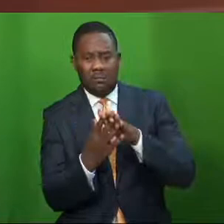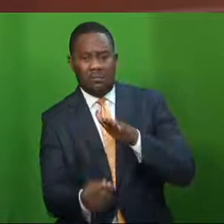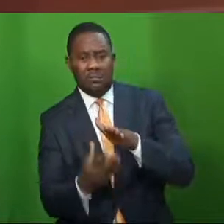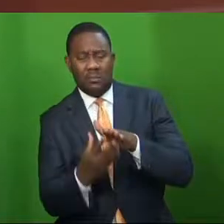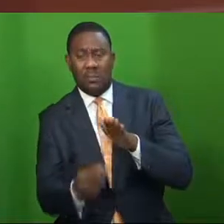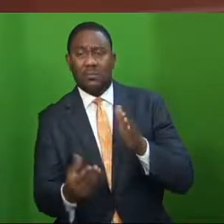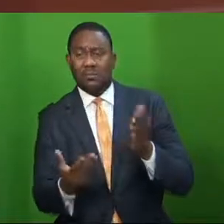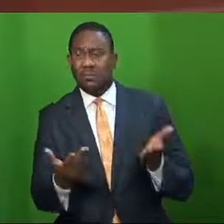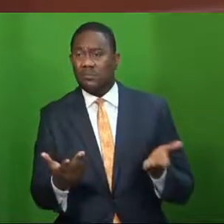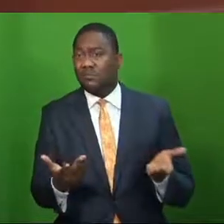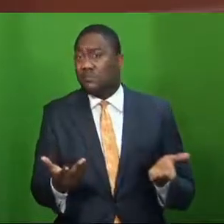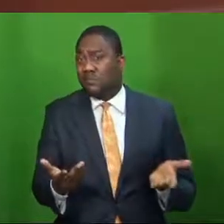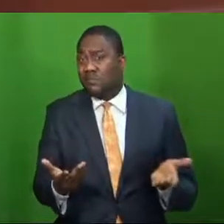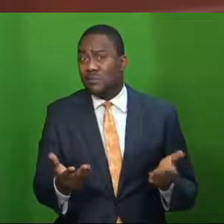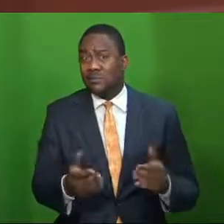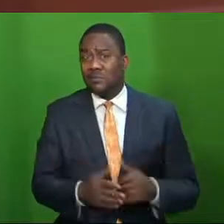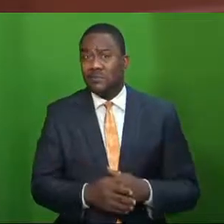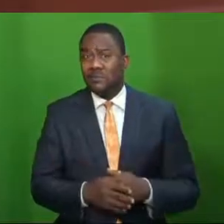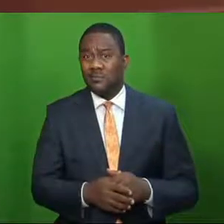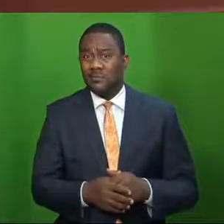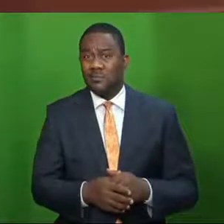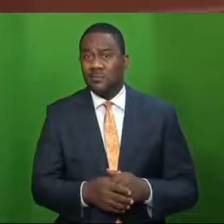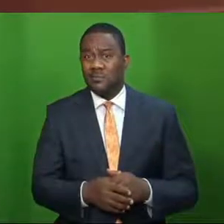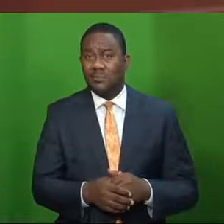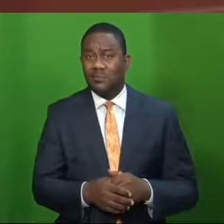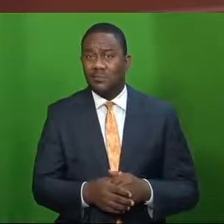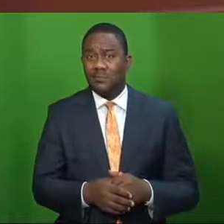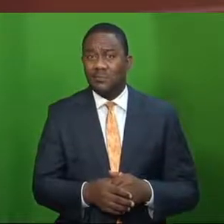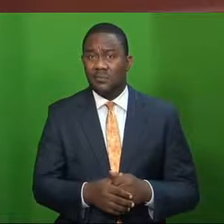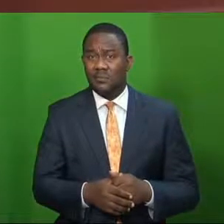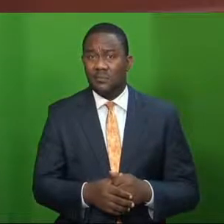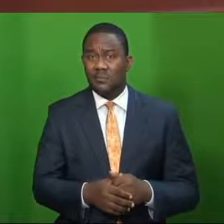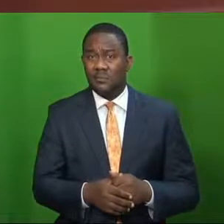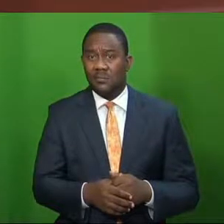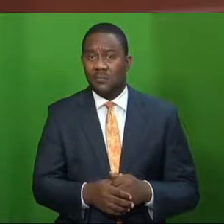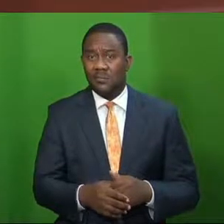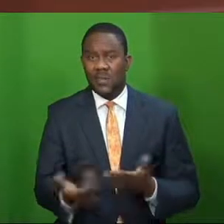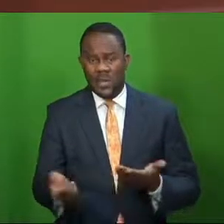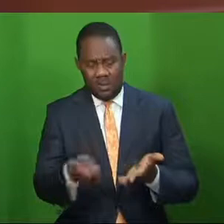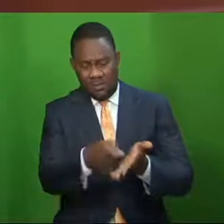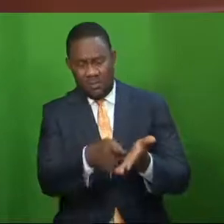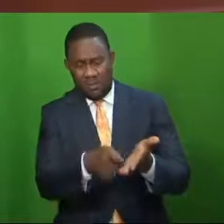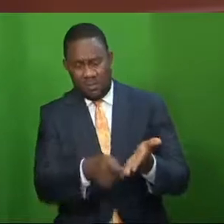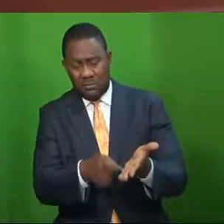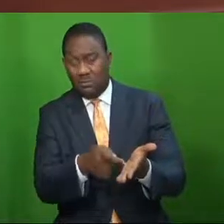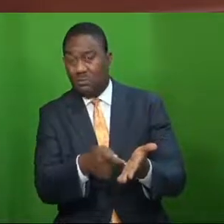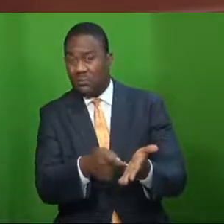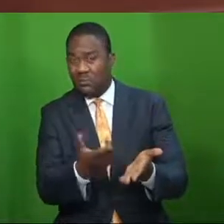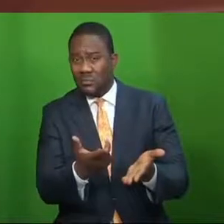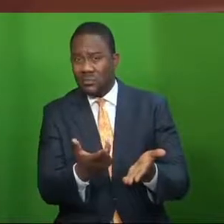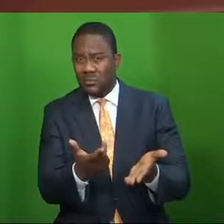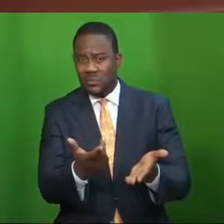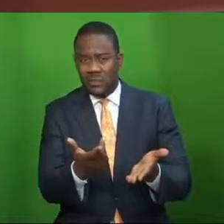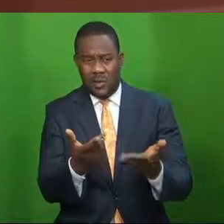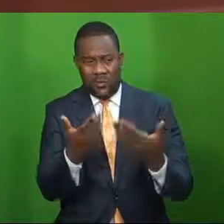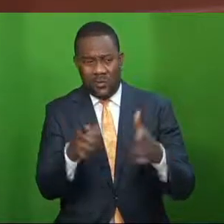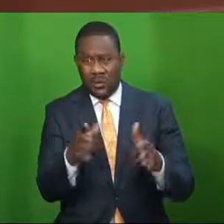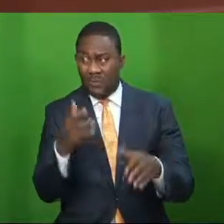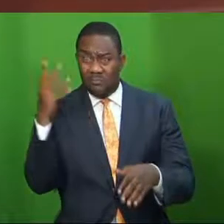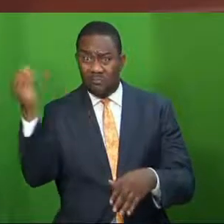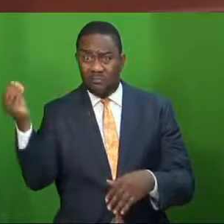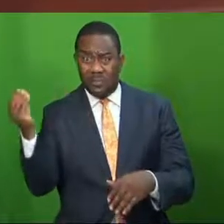do is that you just come to sign your name and virtually go back. But if through technology, I